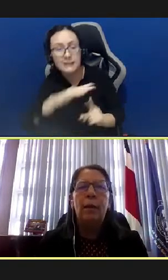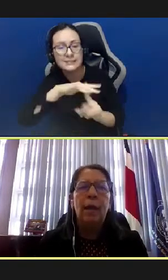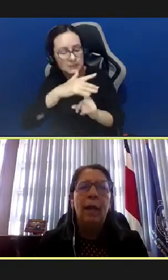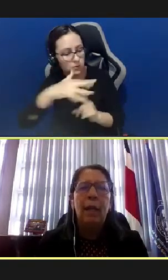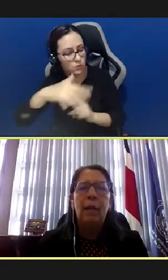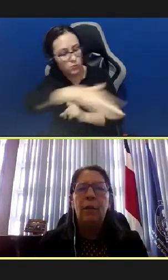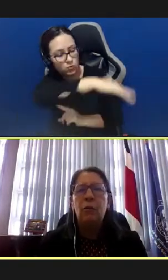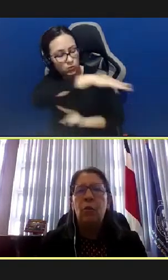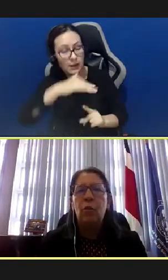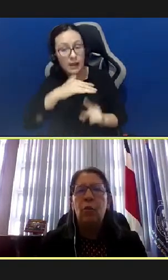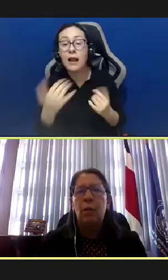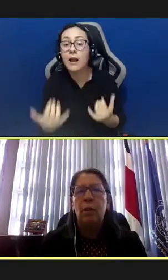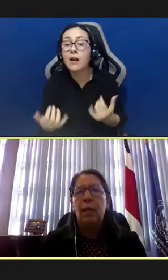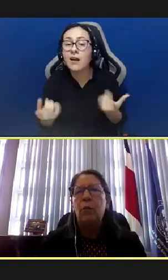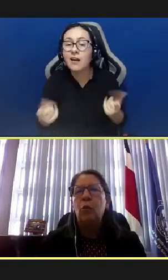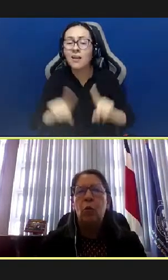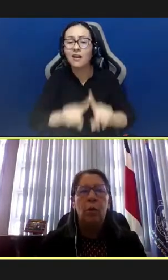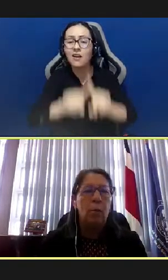highlight